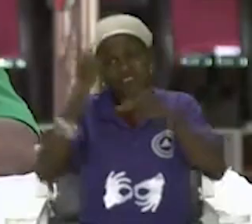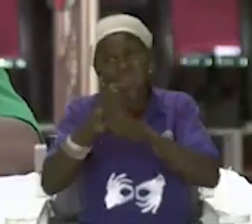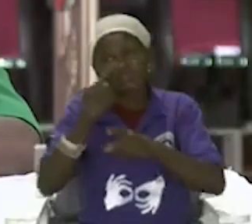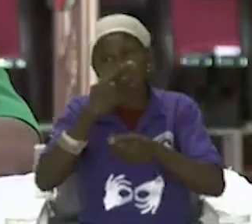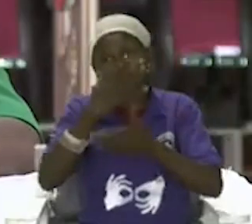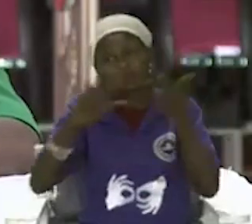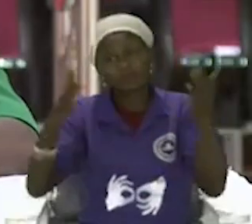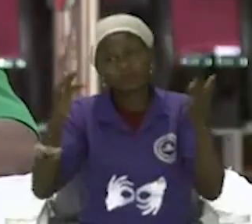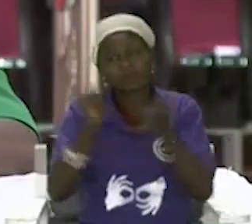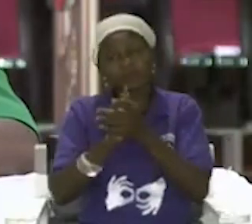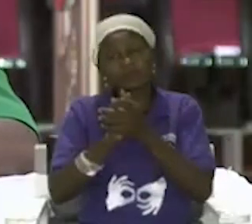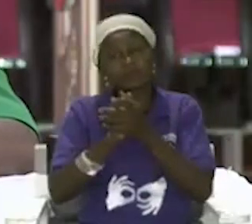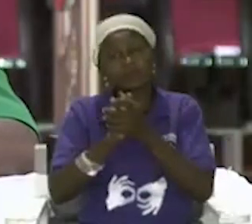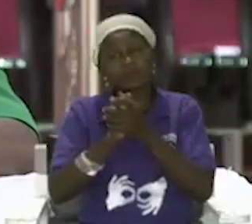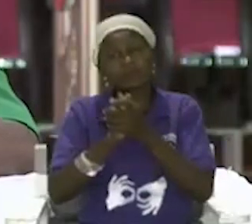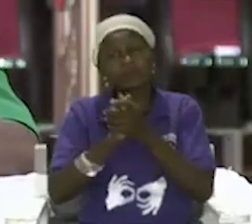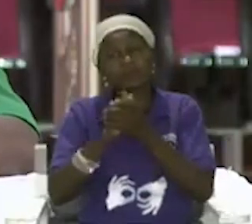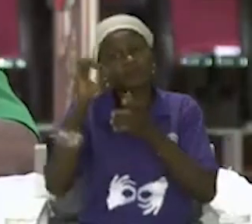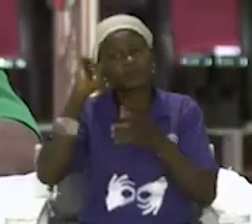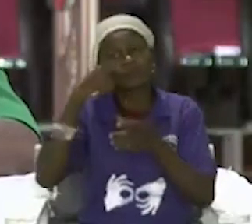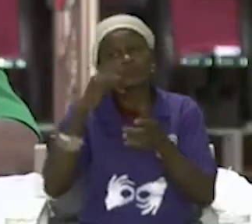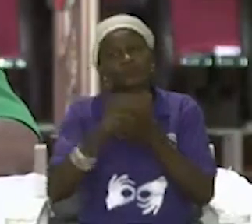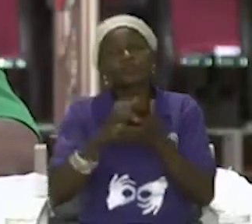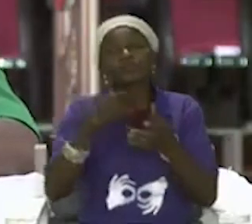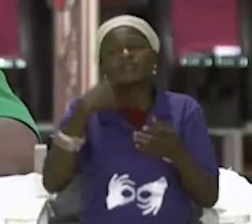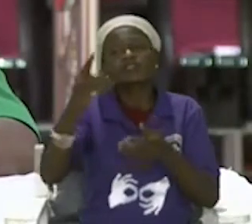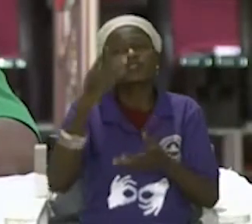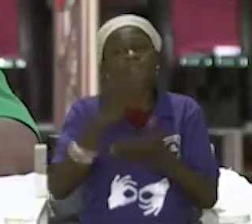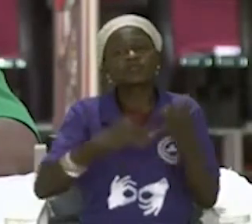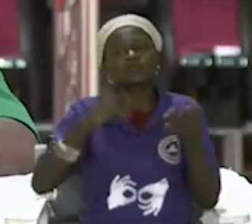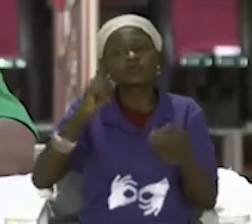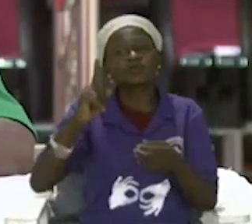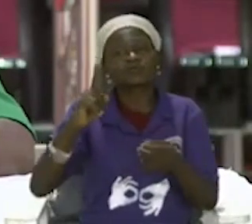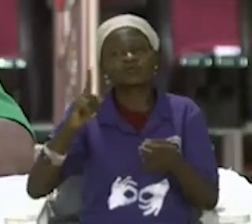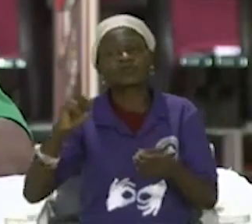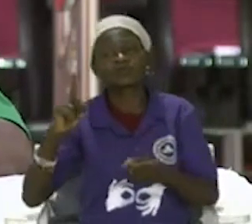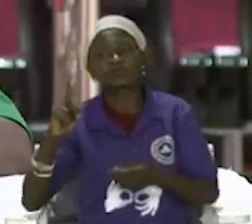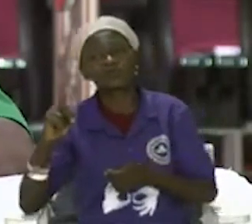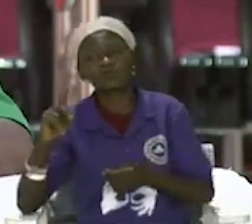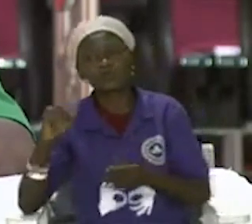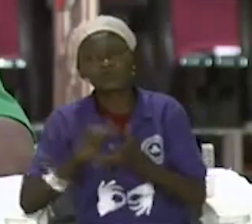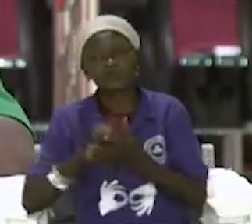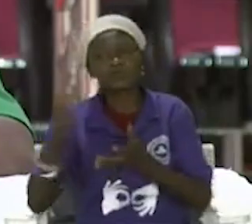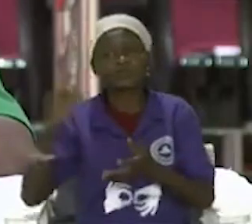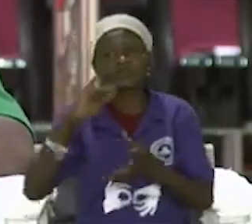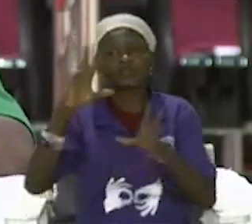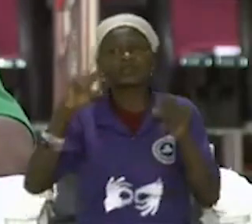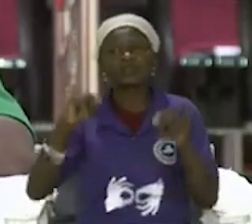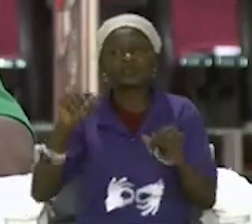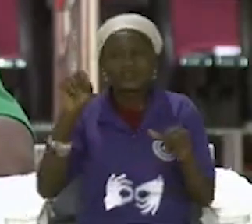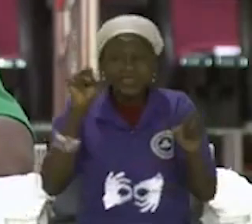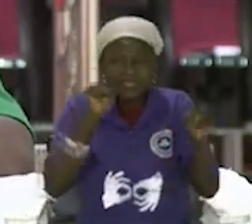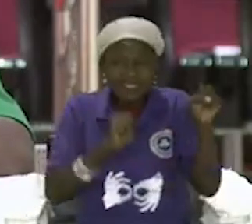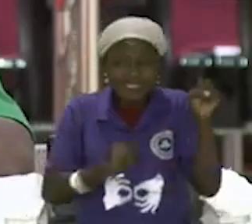He says, I should tell someone, that there is no science